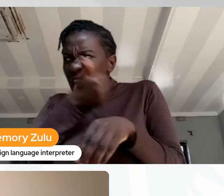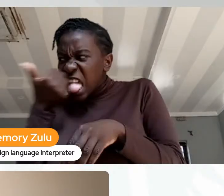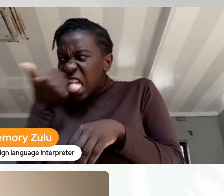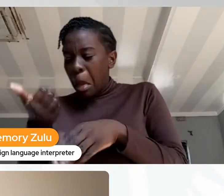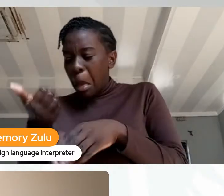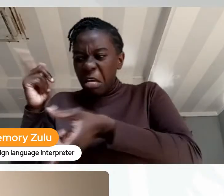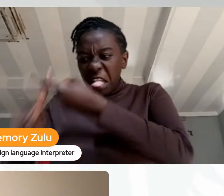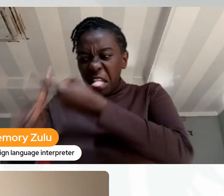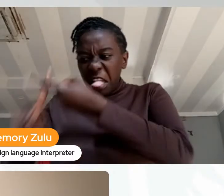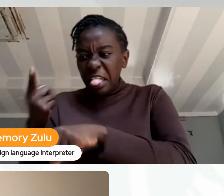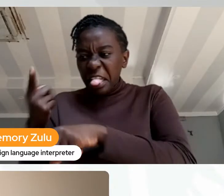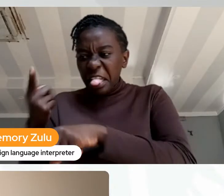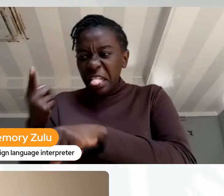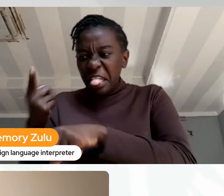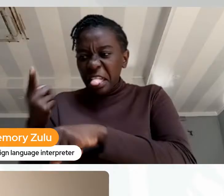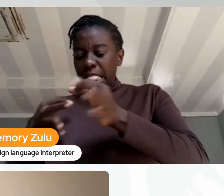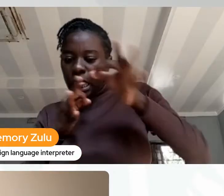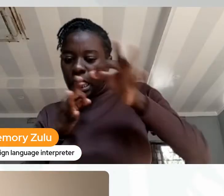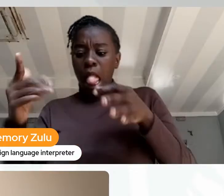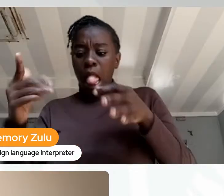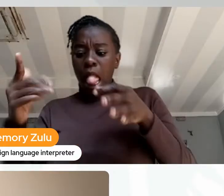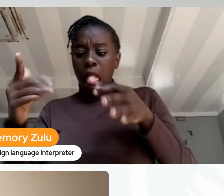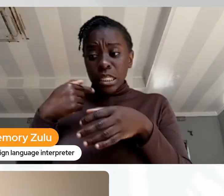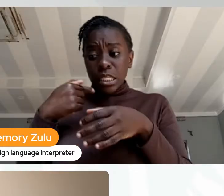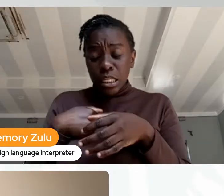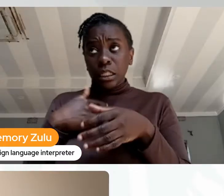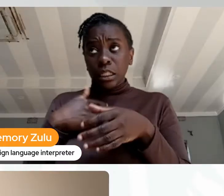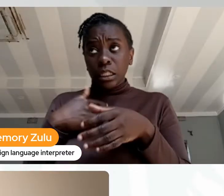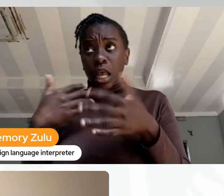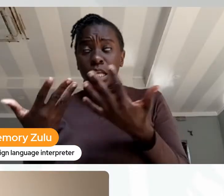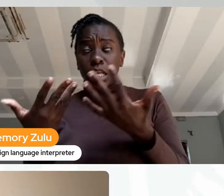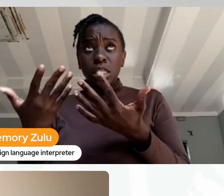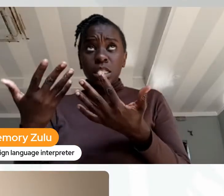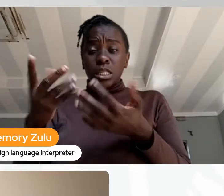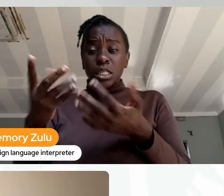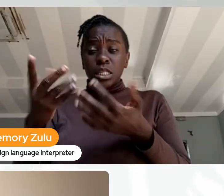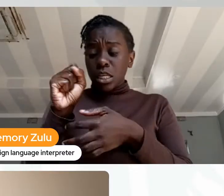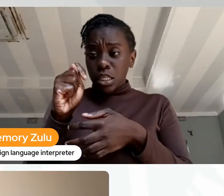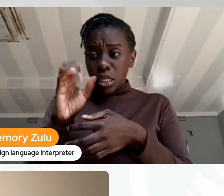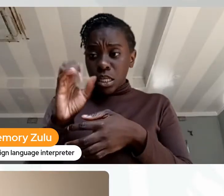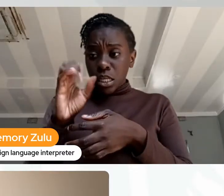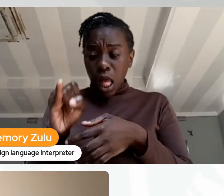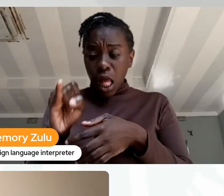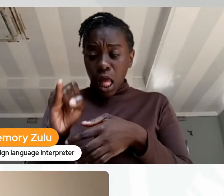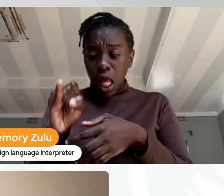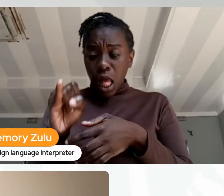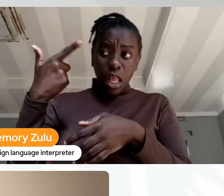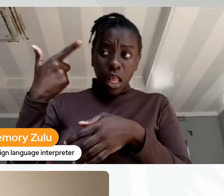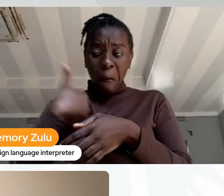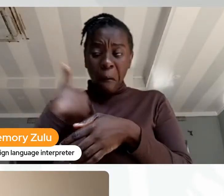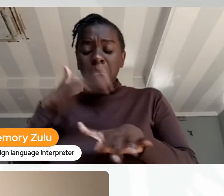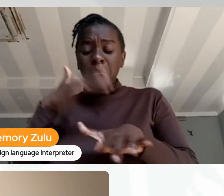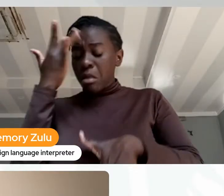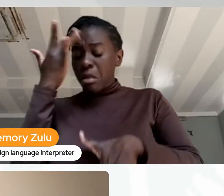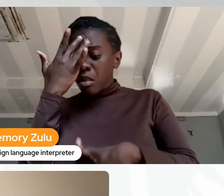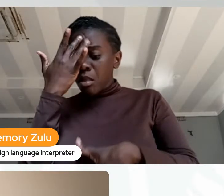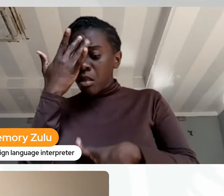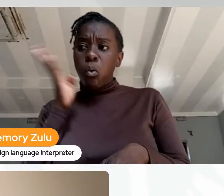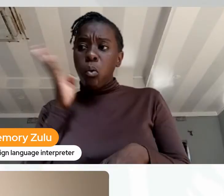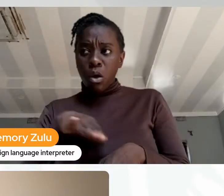advocacy. But not forgetting, let's try to also not forget about biological factors.